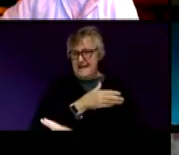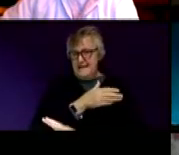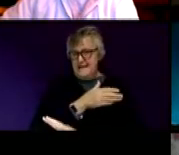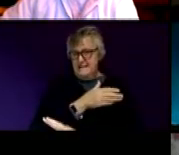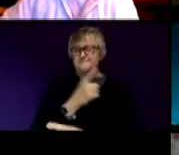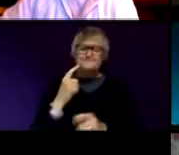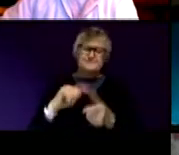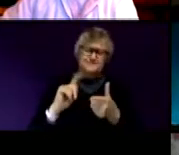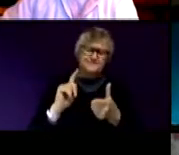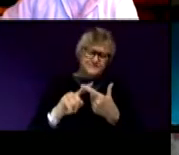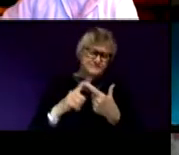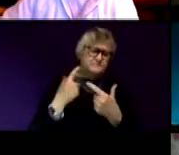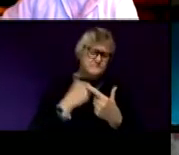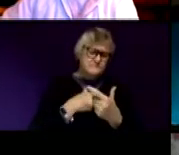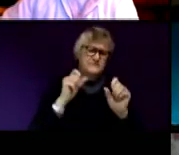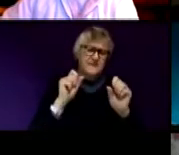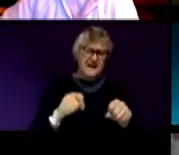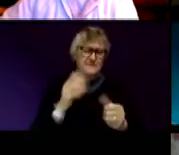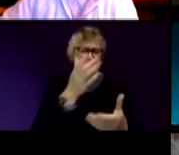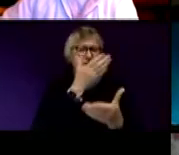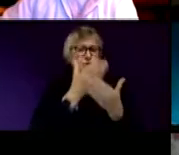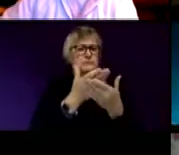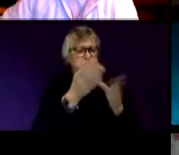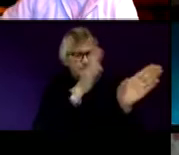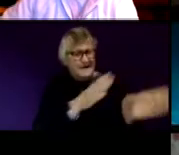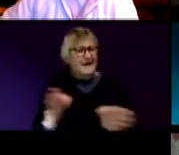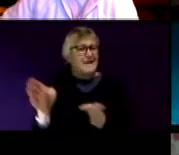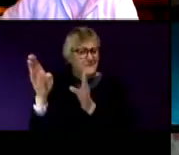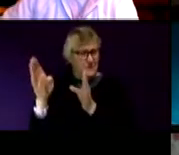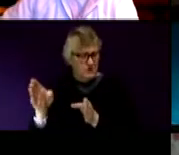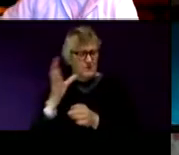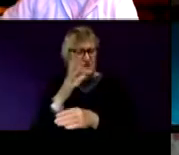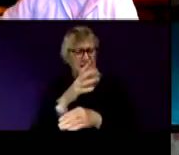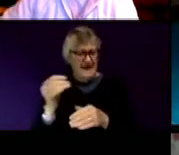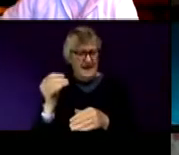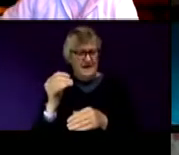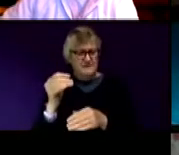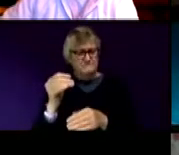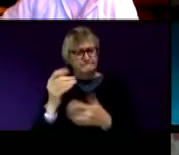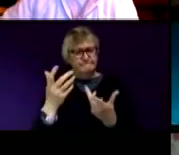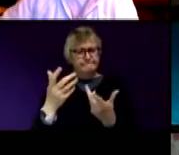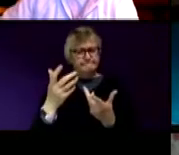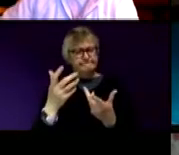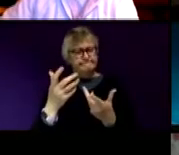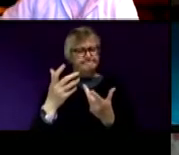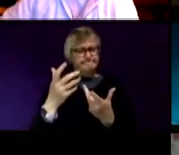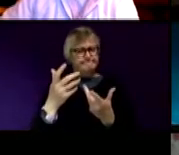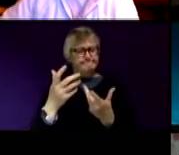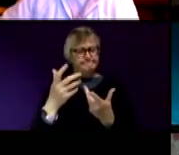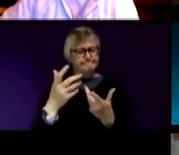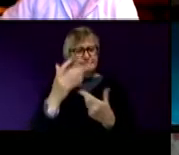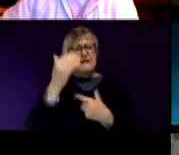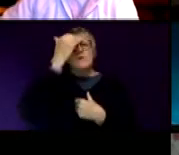for our meeting. So I just want to keep that in mind going forward as well. Thank you.